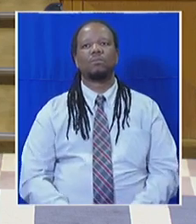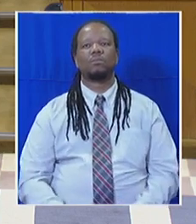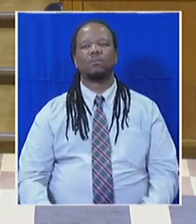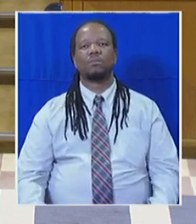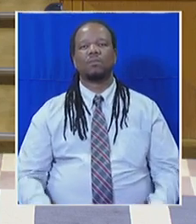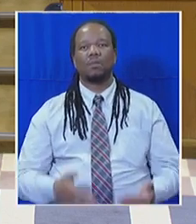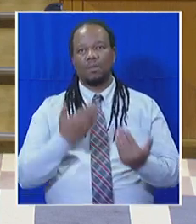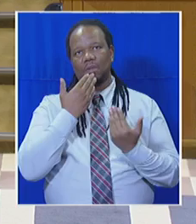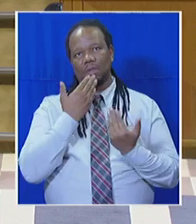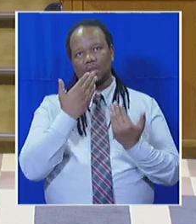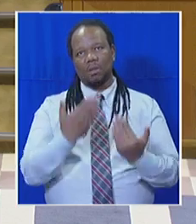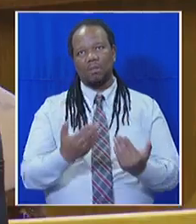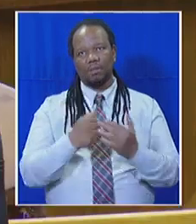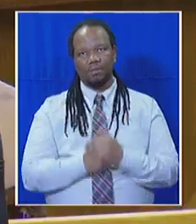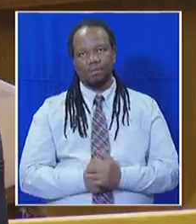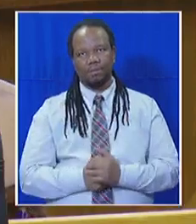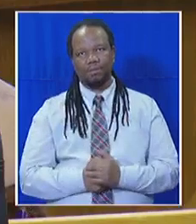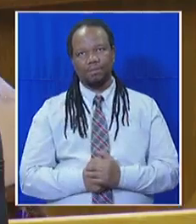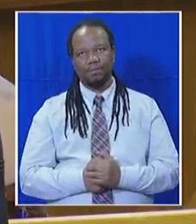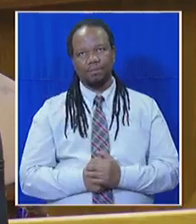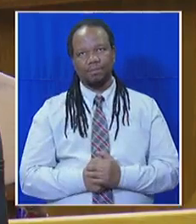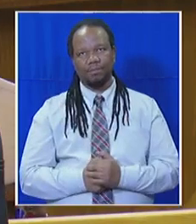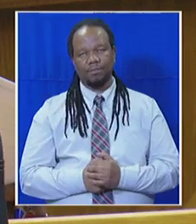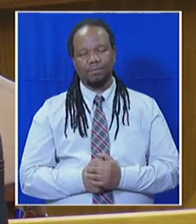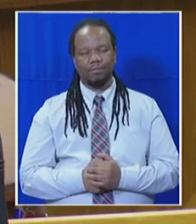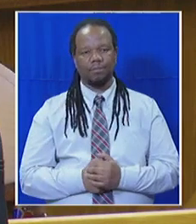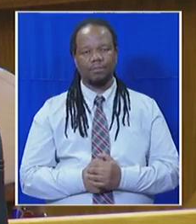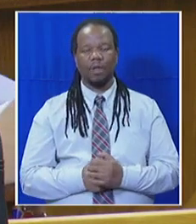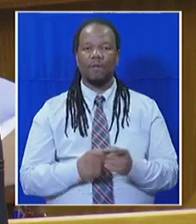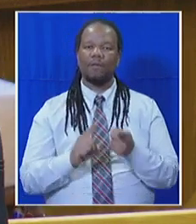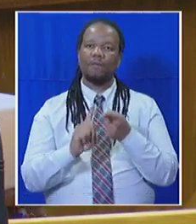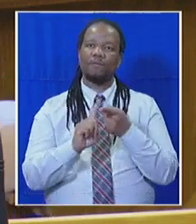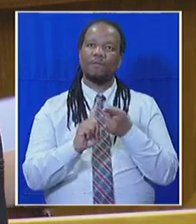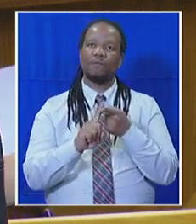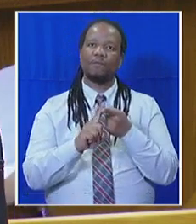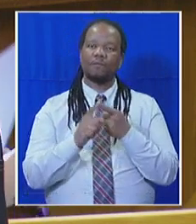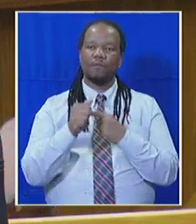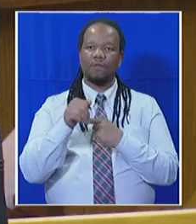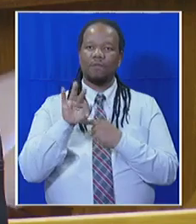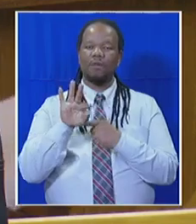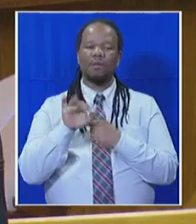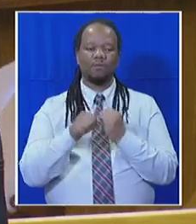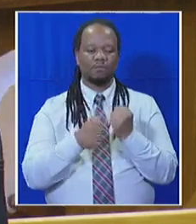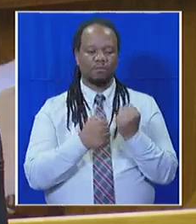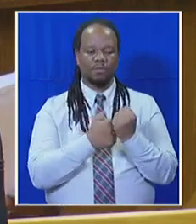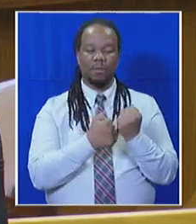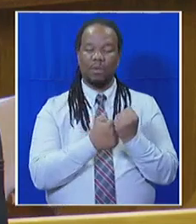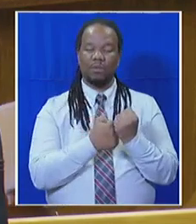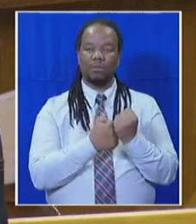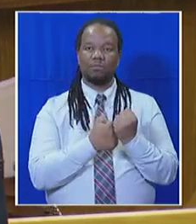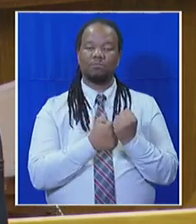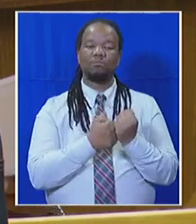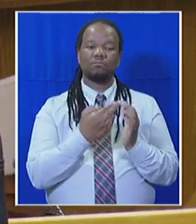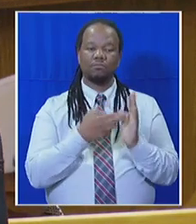Thank you. Firstly, I would just like to state that the IFP supports this